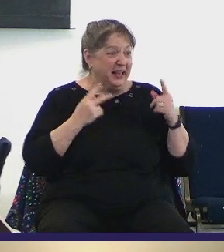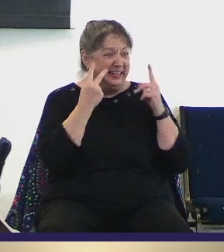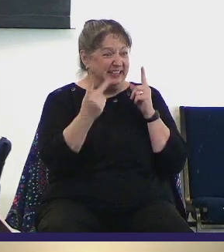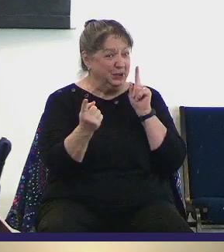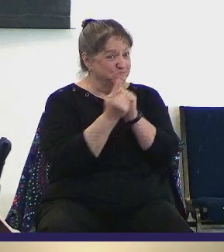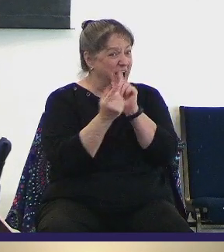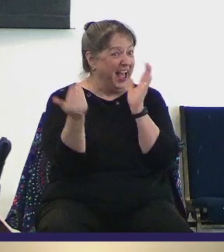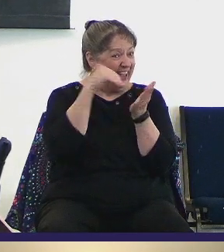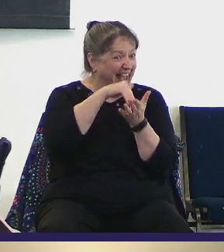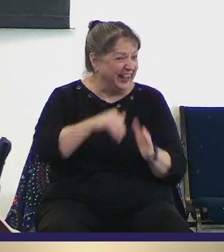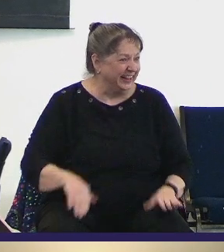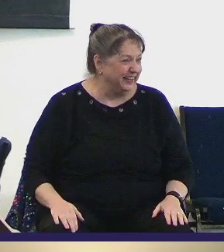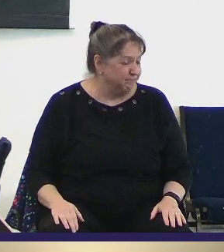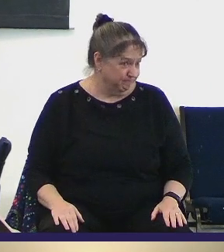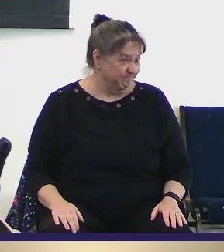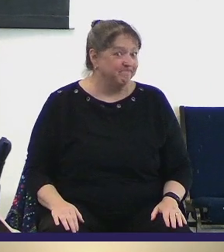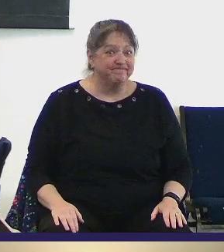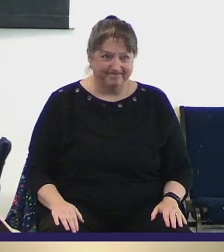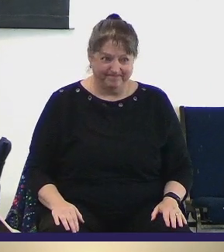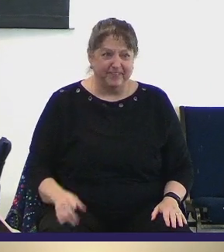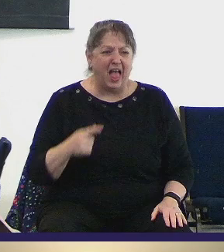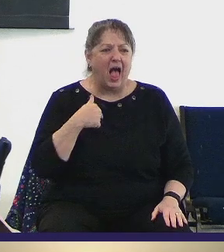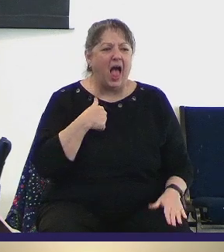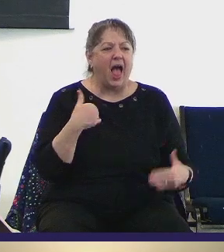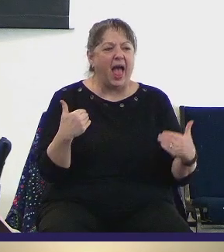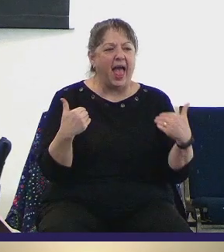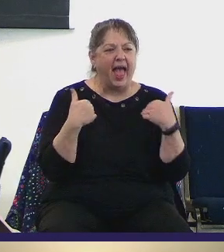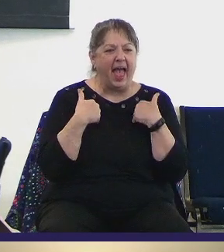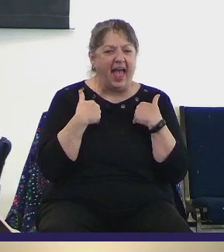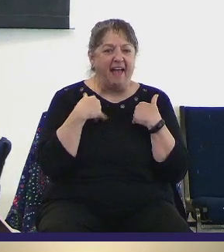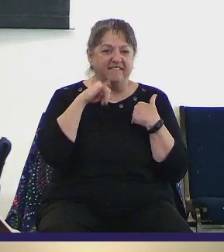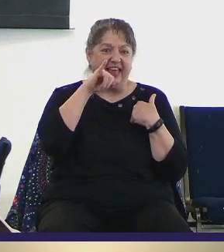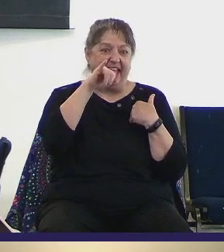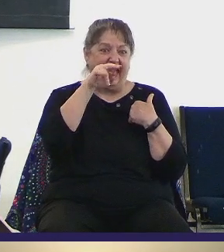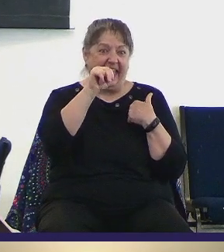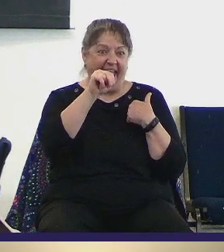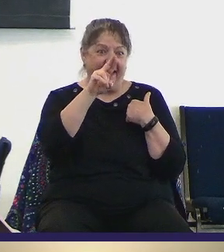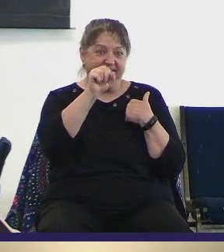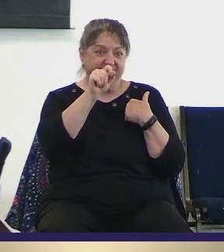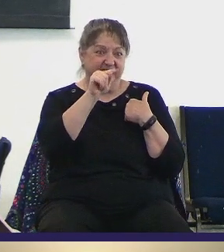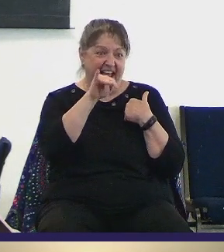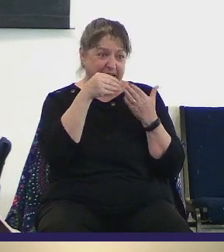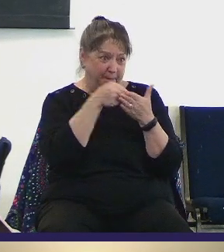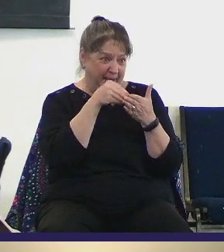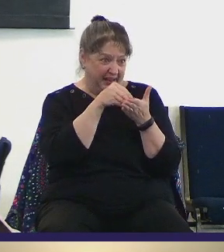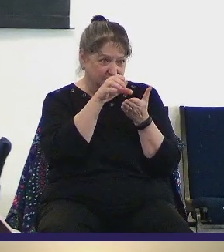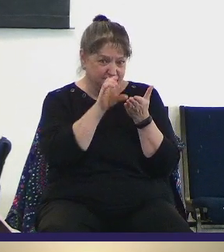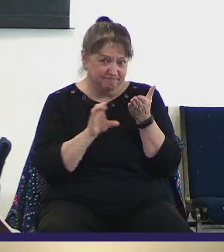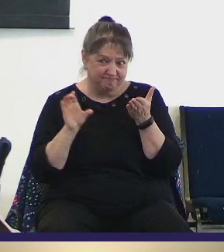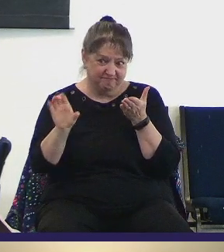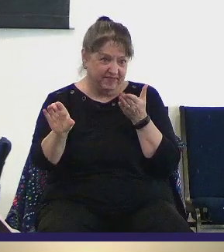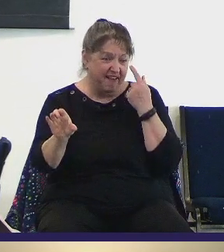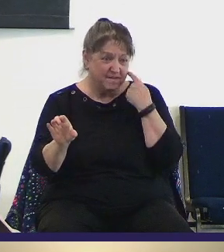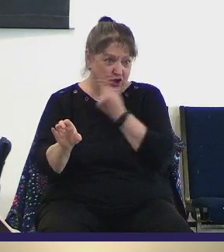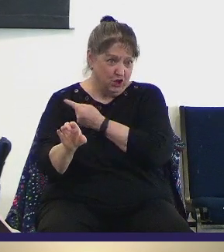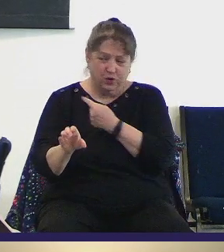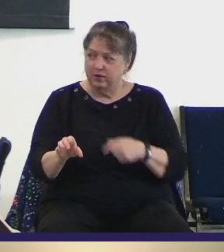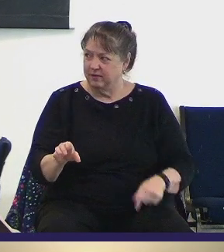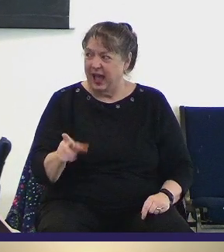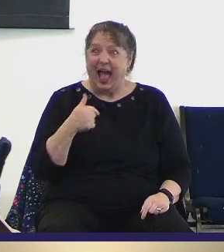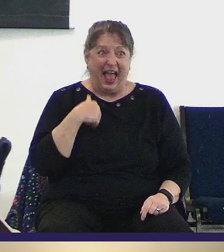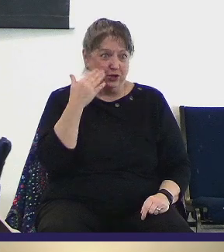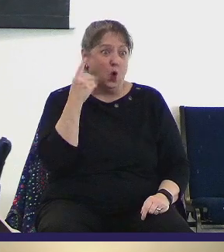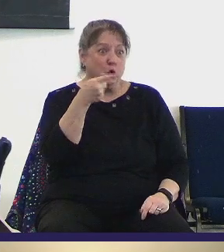today. I have an investment for you. Yes, I know your heart. I know you